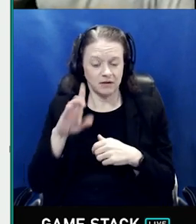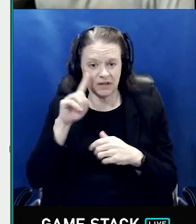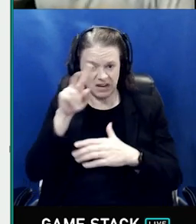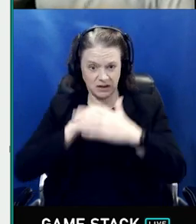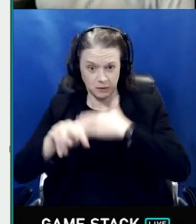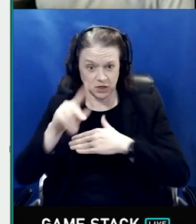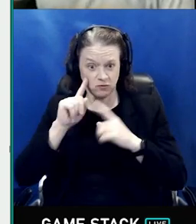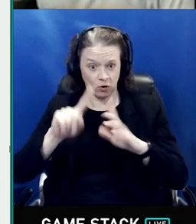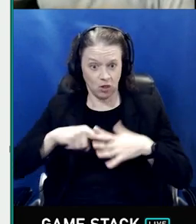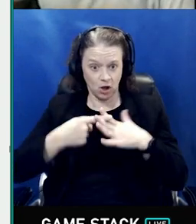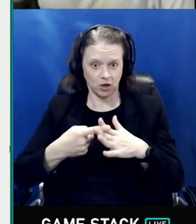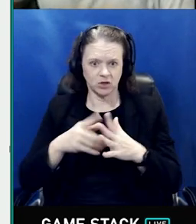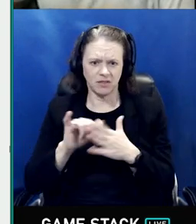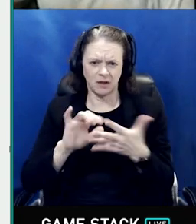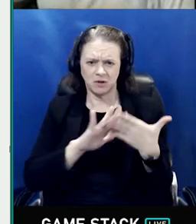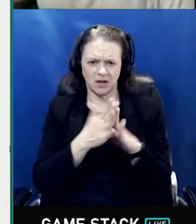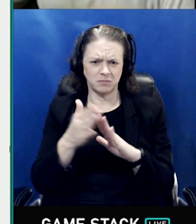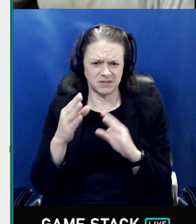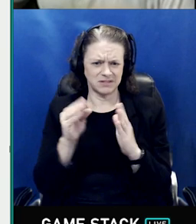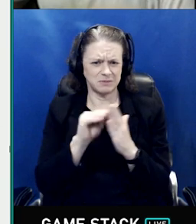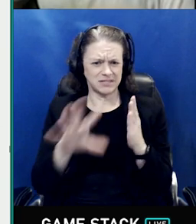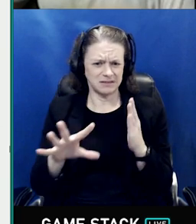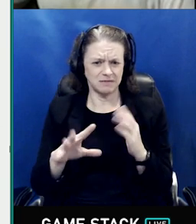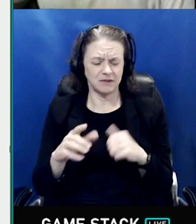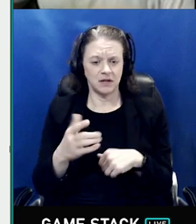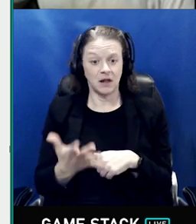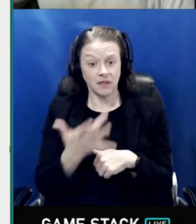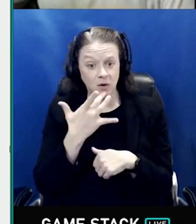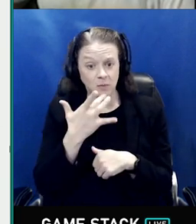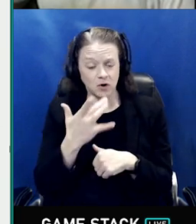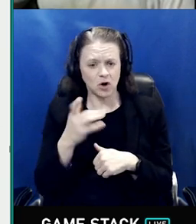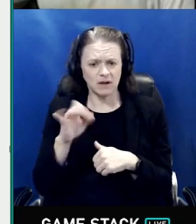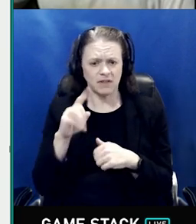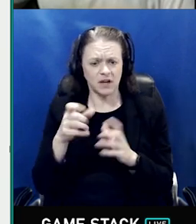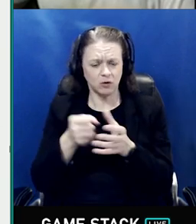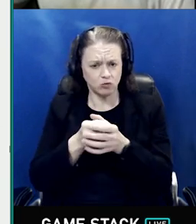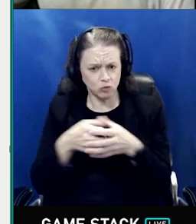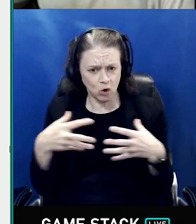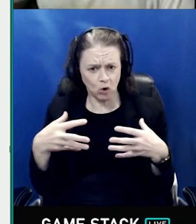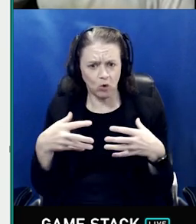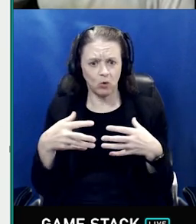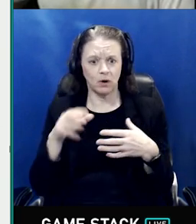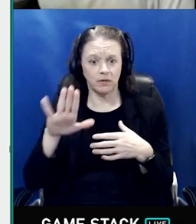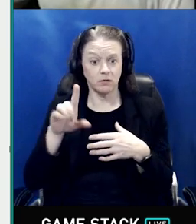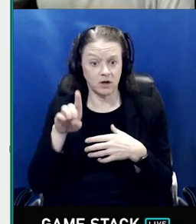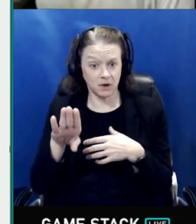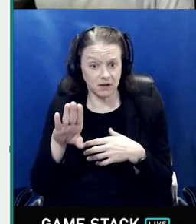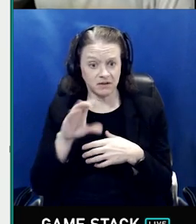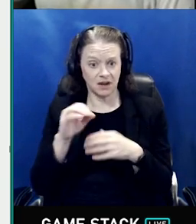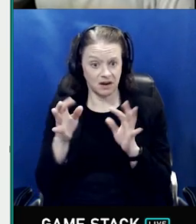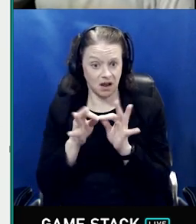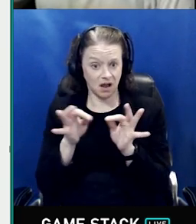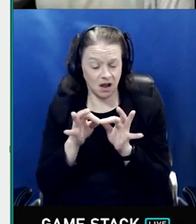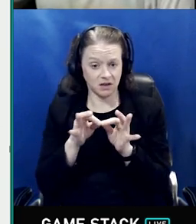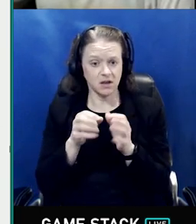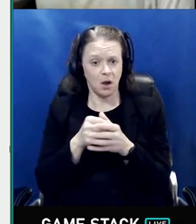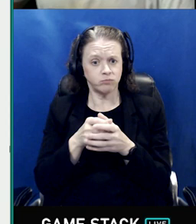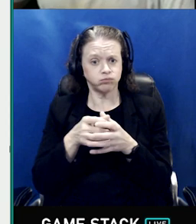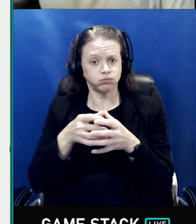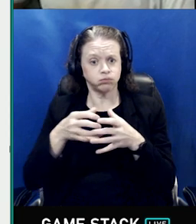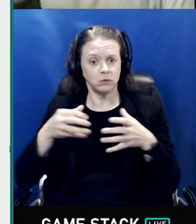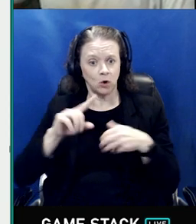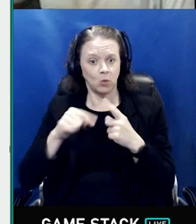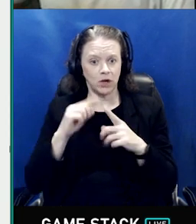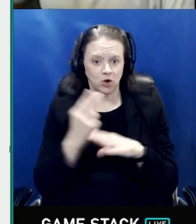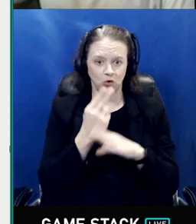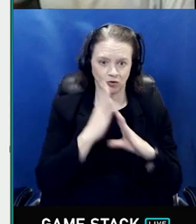it gets expensive. And they'd love it if they could grow their databases and their cost as their users grow. On